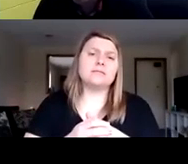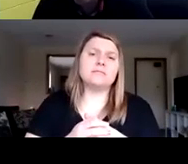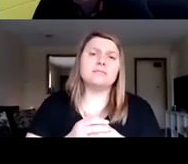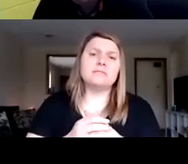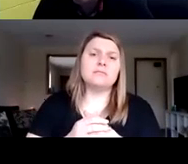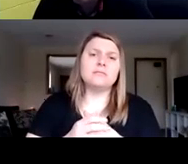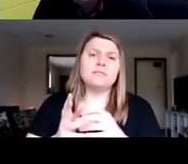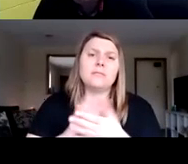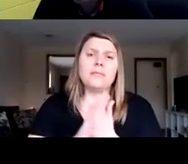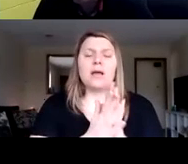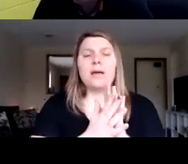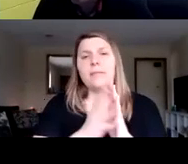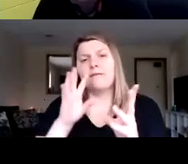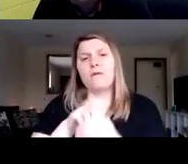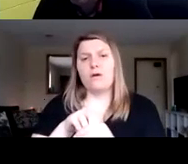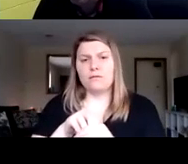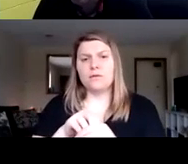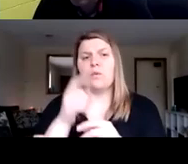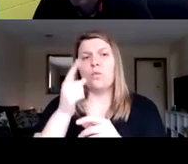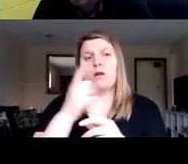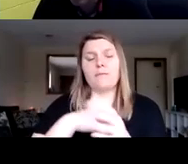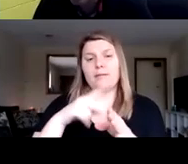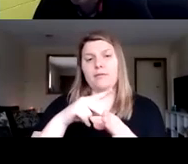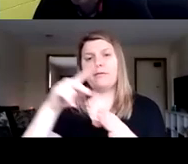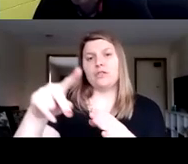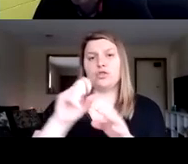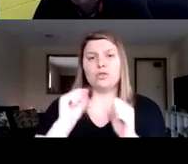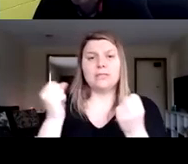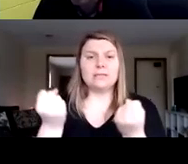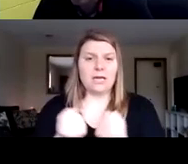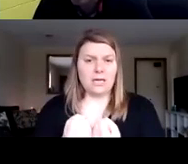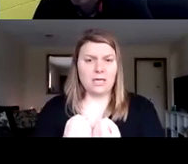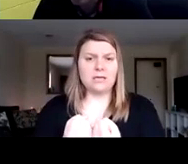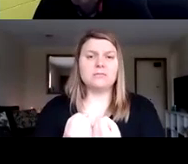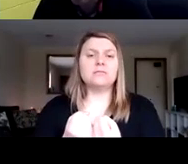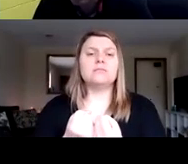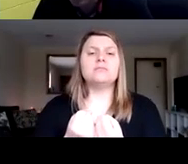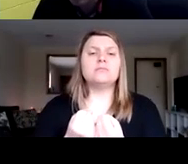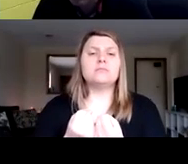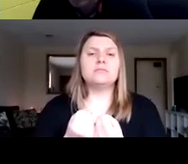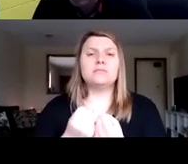getting involved in one of my professional societies, the